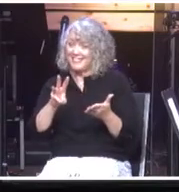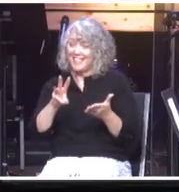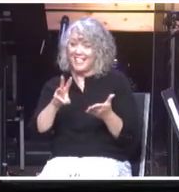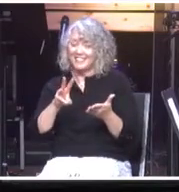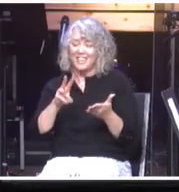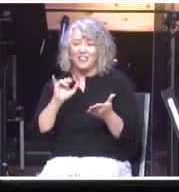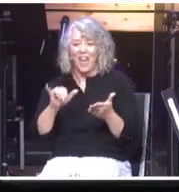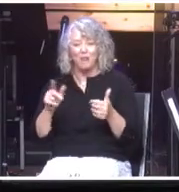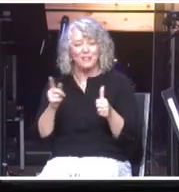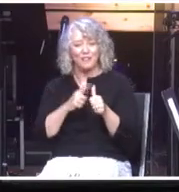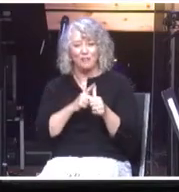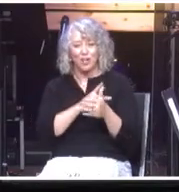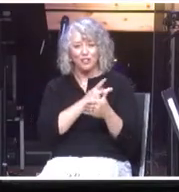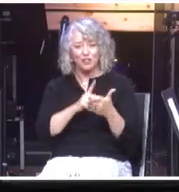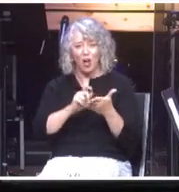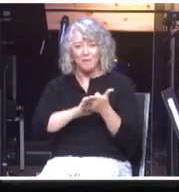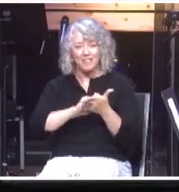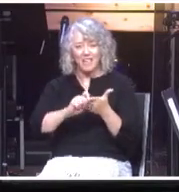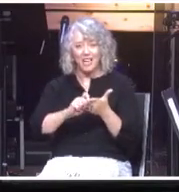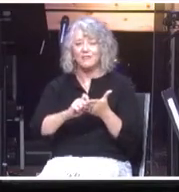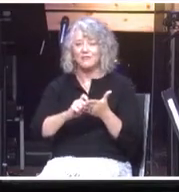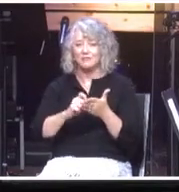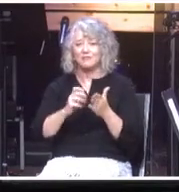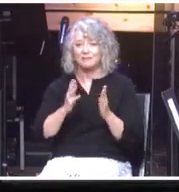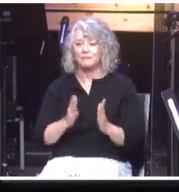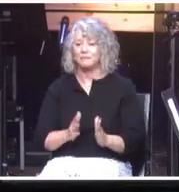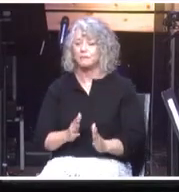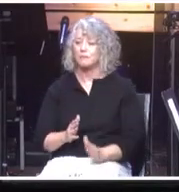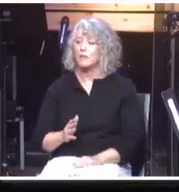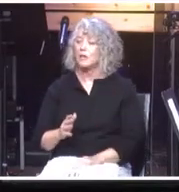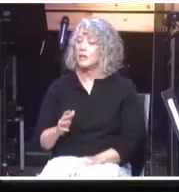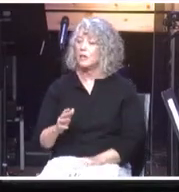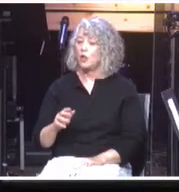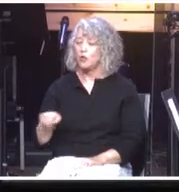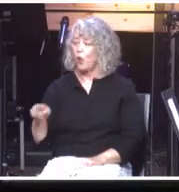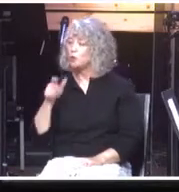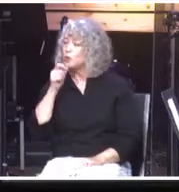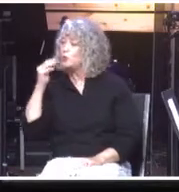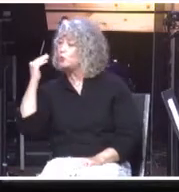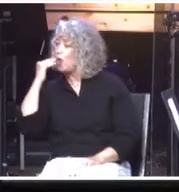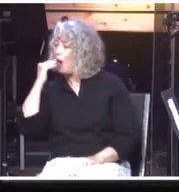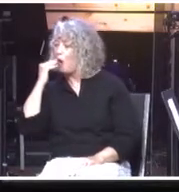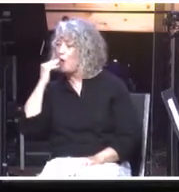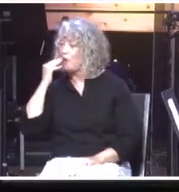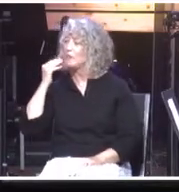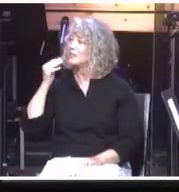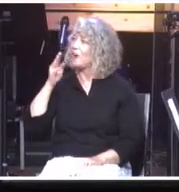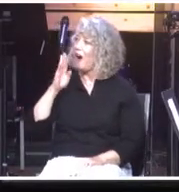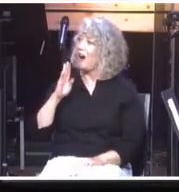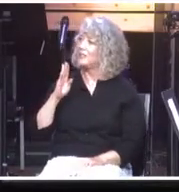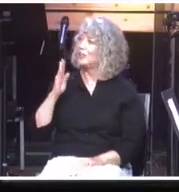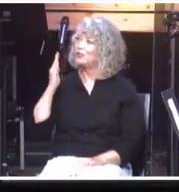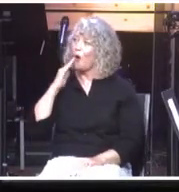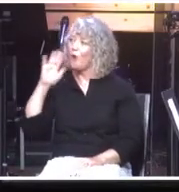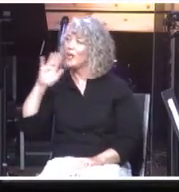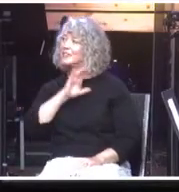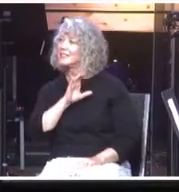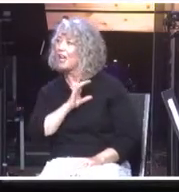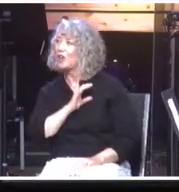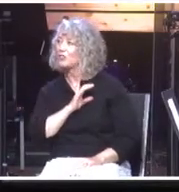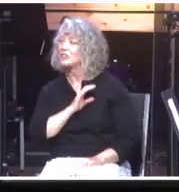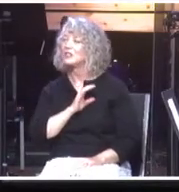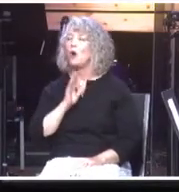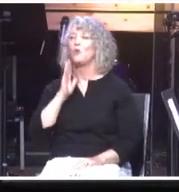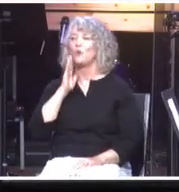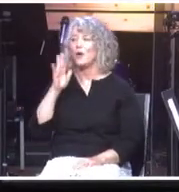Psalm of David. Those who know who God is and what His character is like will put their trust in Him